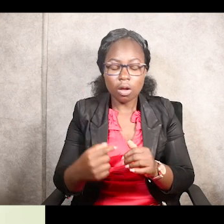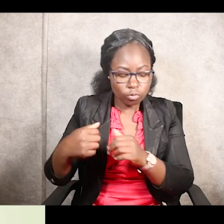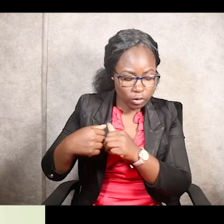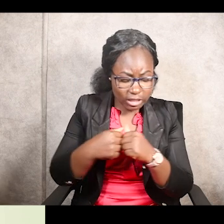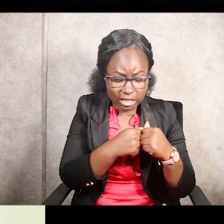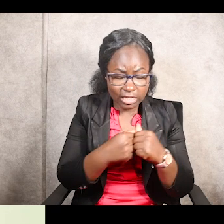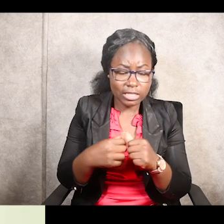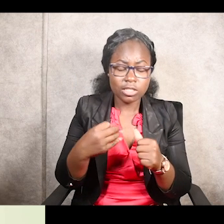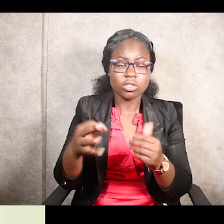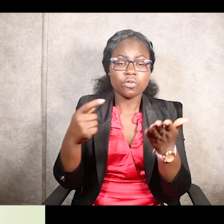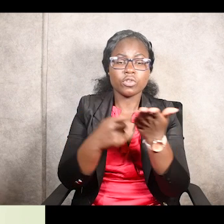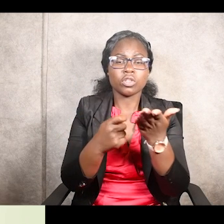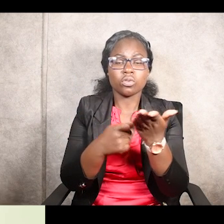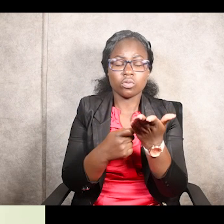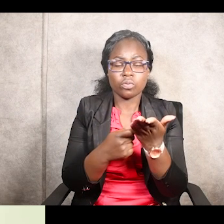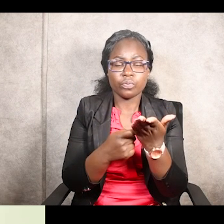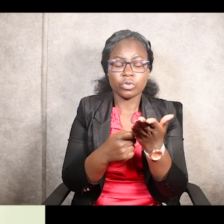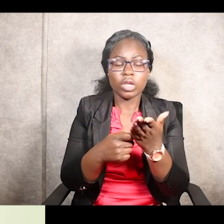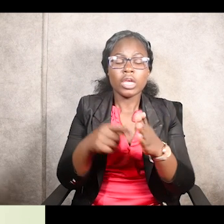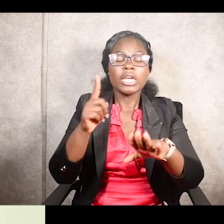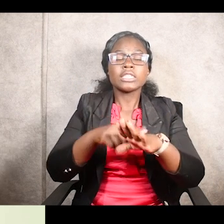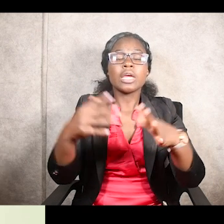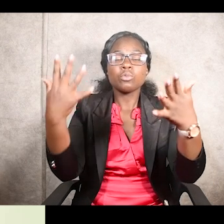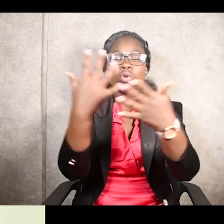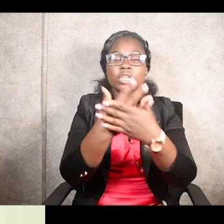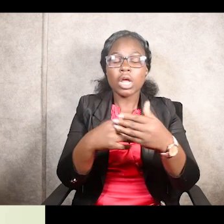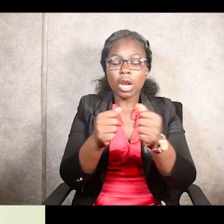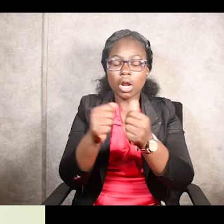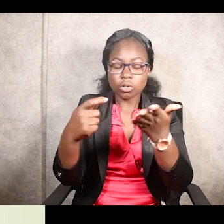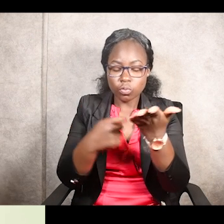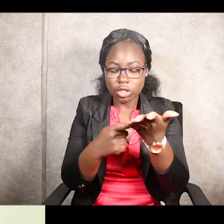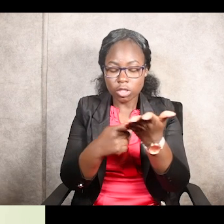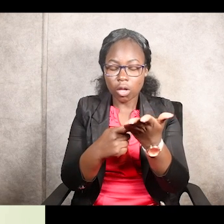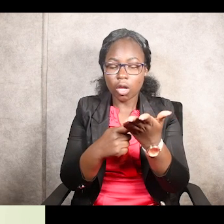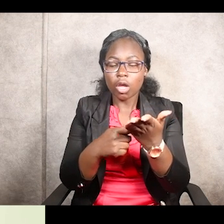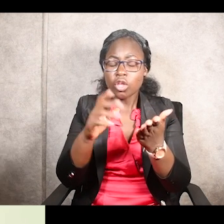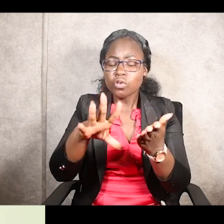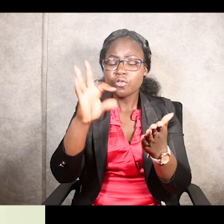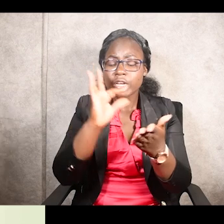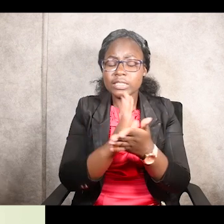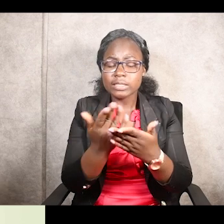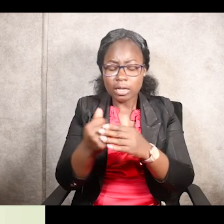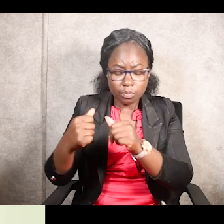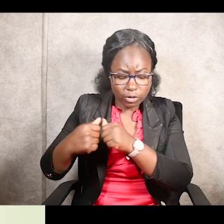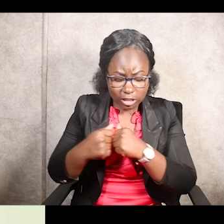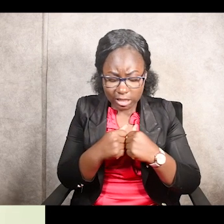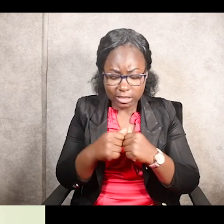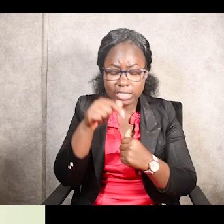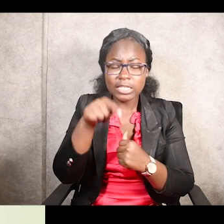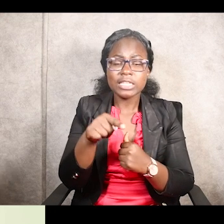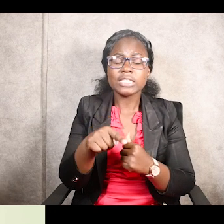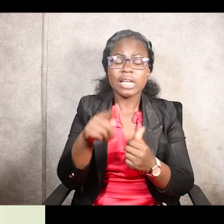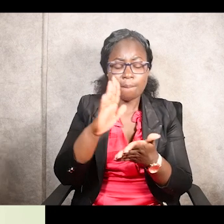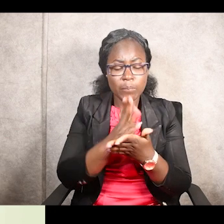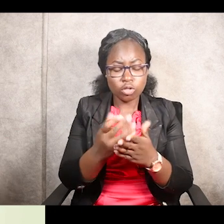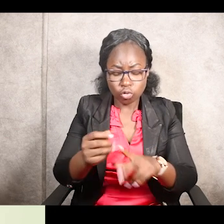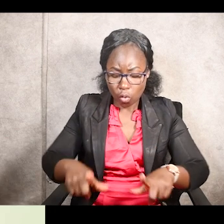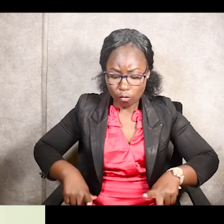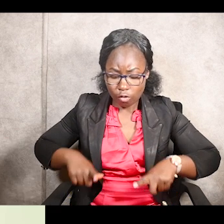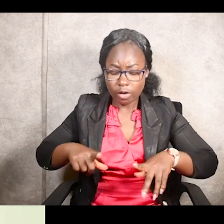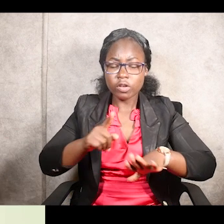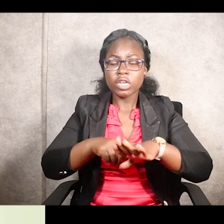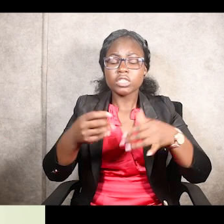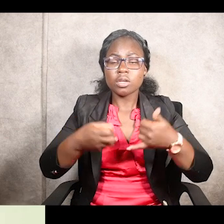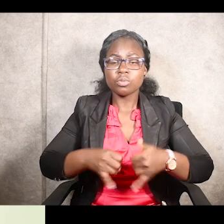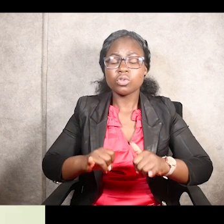technology in interactions. As we interact with technologies, we shall find some challenges, and these challenges are part of life. As we try to